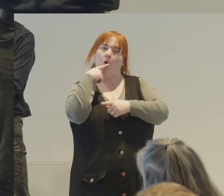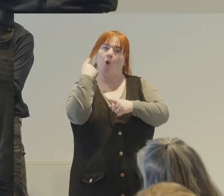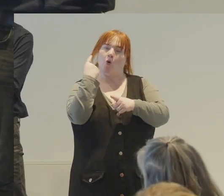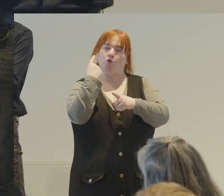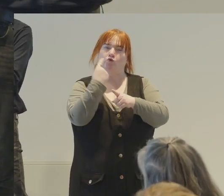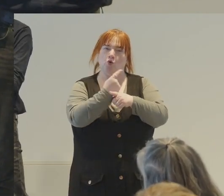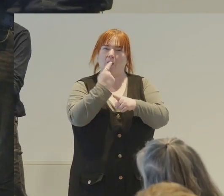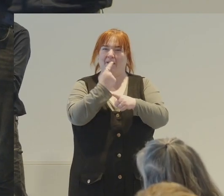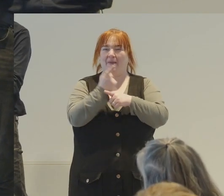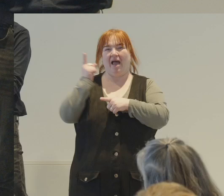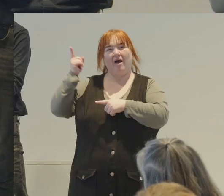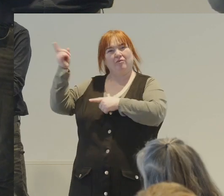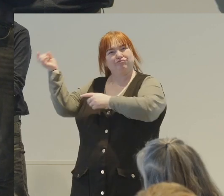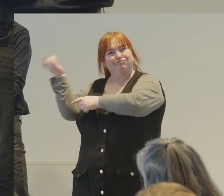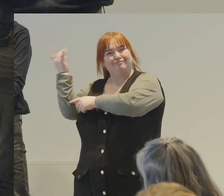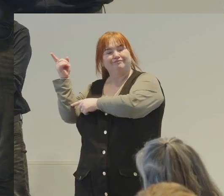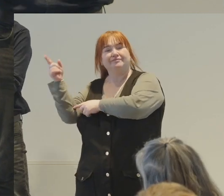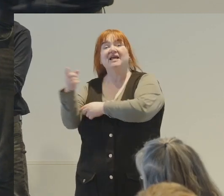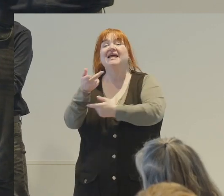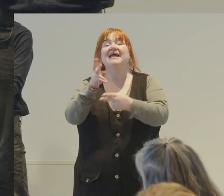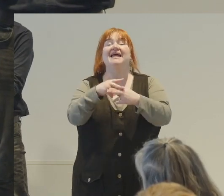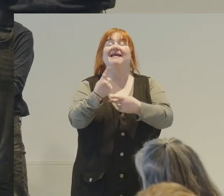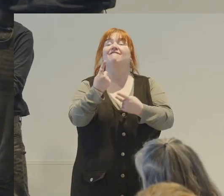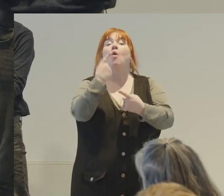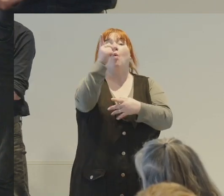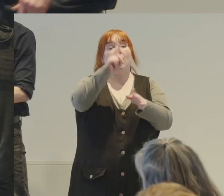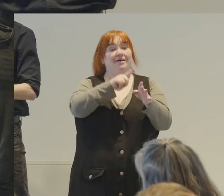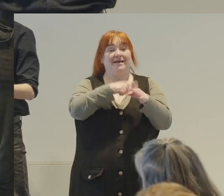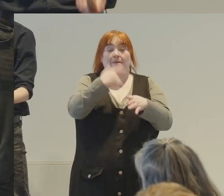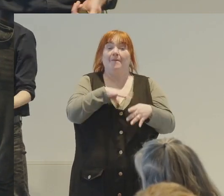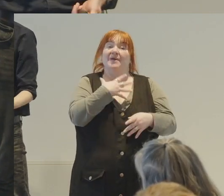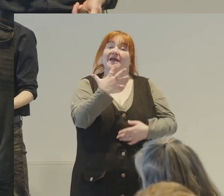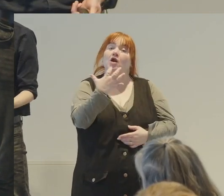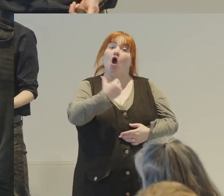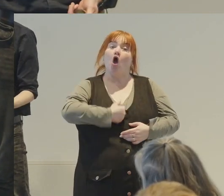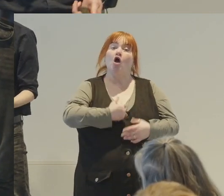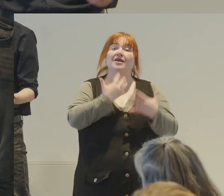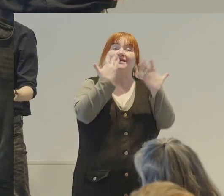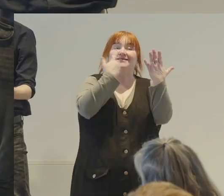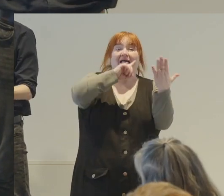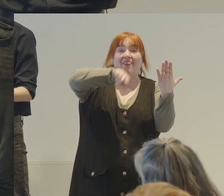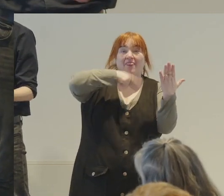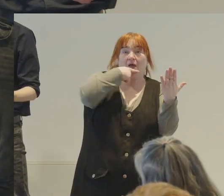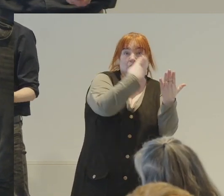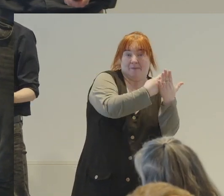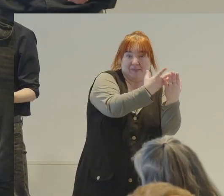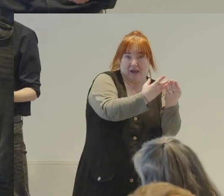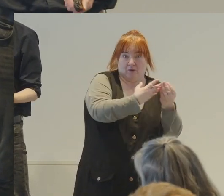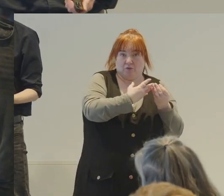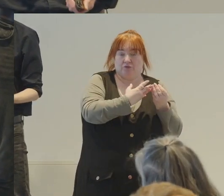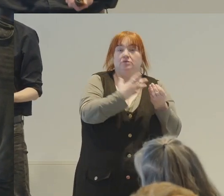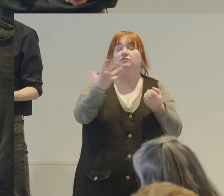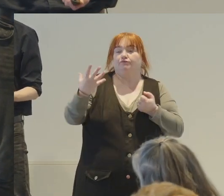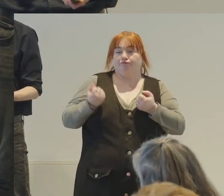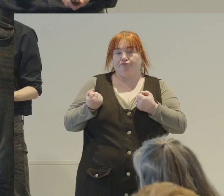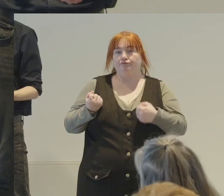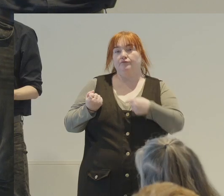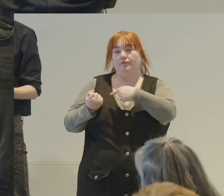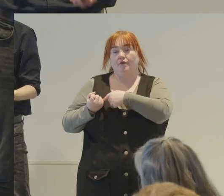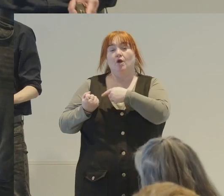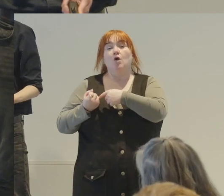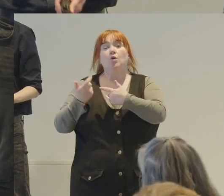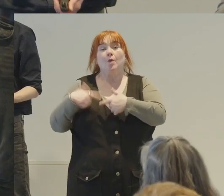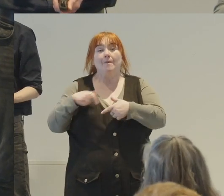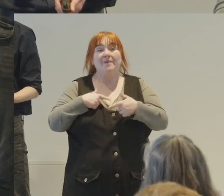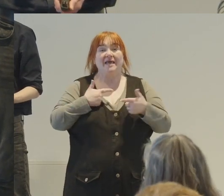year earned £10,000, and you get to the end of the financial year and you've been spreading out payments, it's like, actually, you know what, you